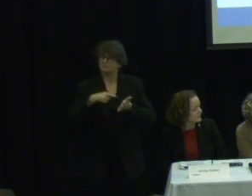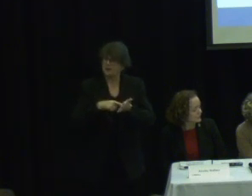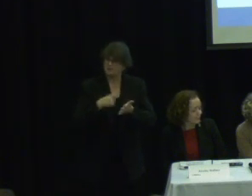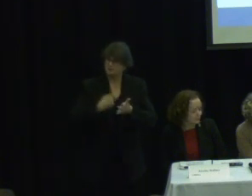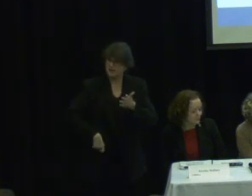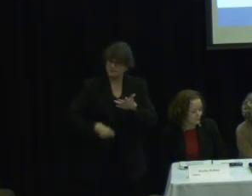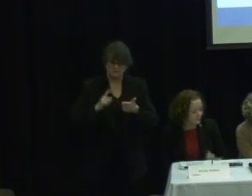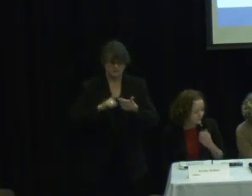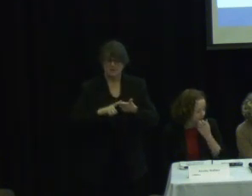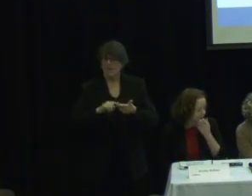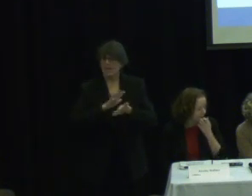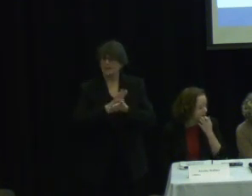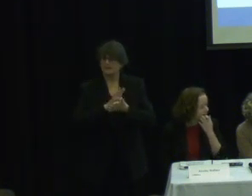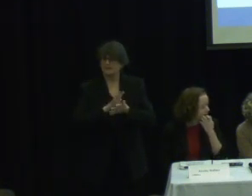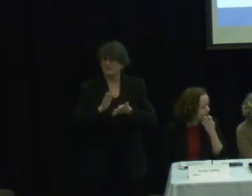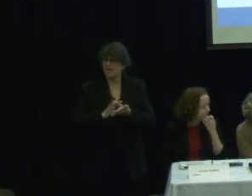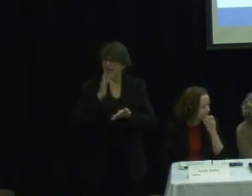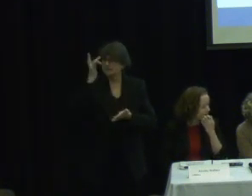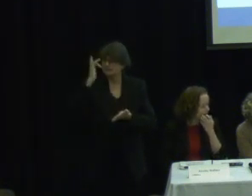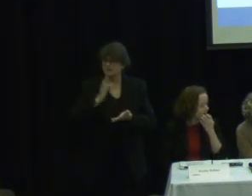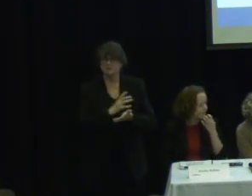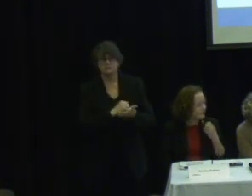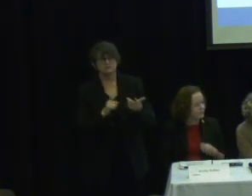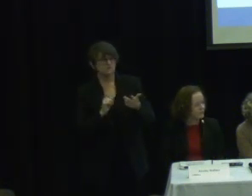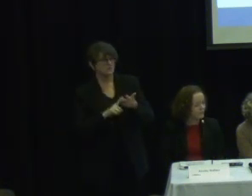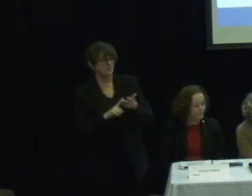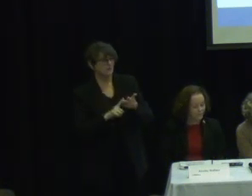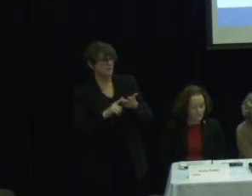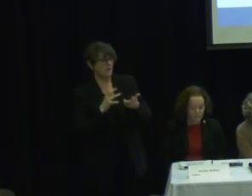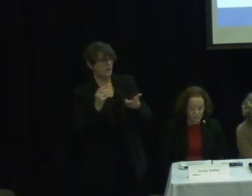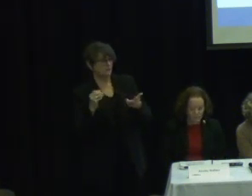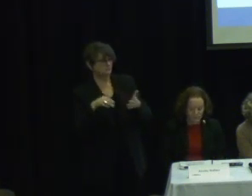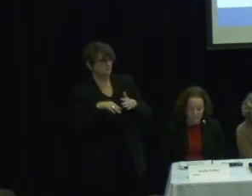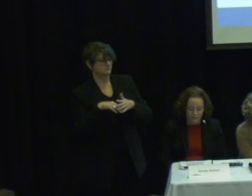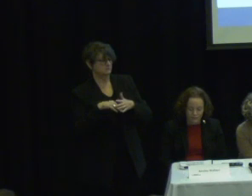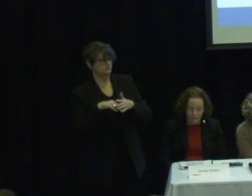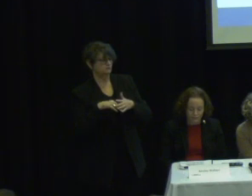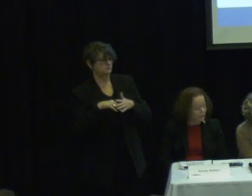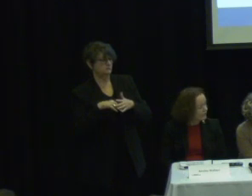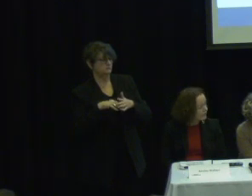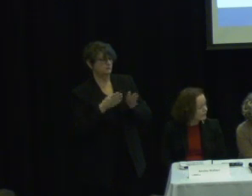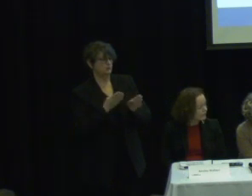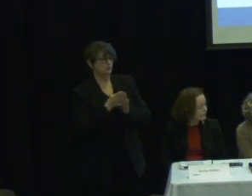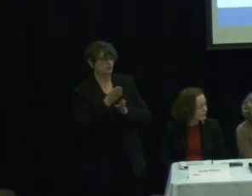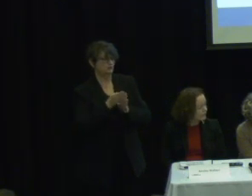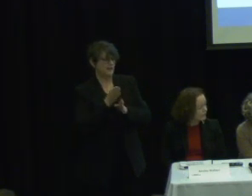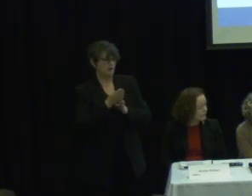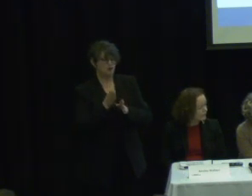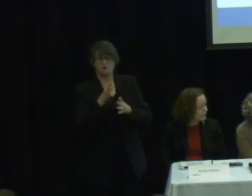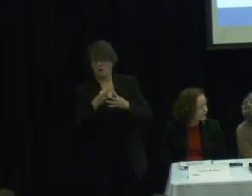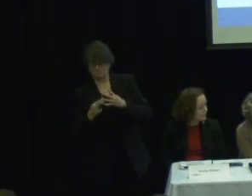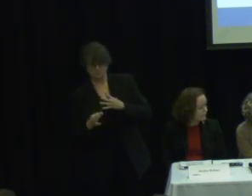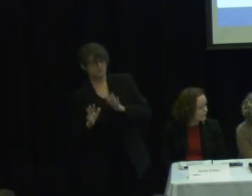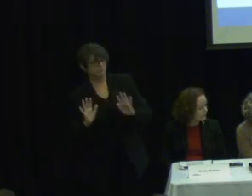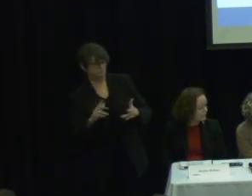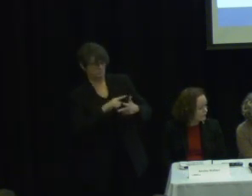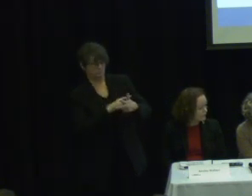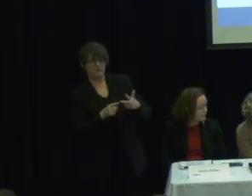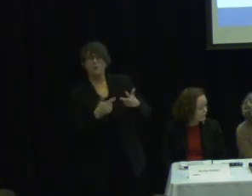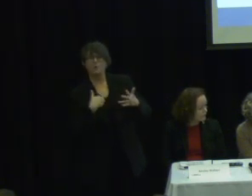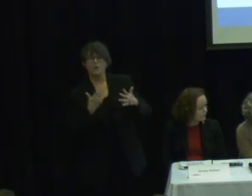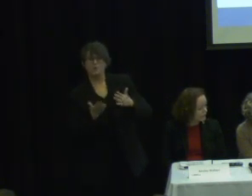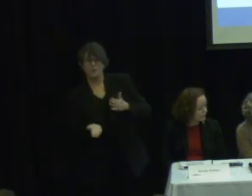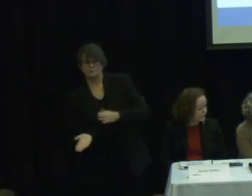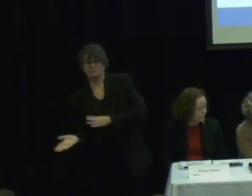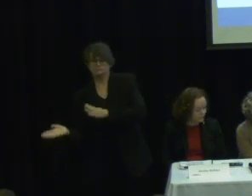message, and you know that career connectedness through internships. We hope we can kind of move that needle up, especially since that's a lot